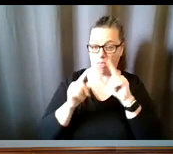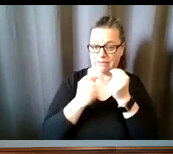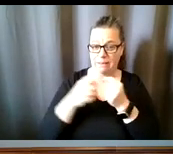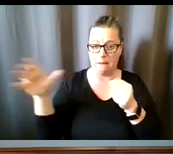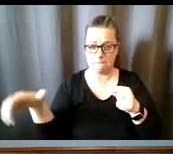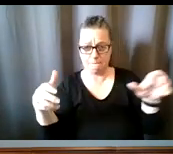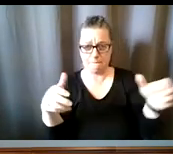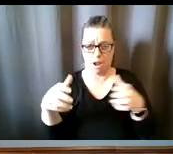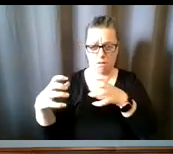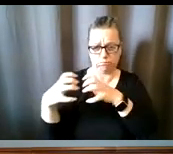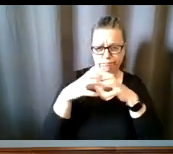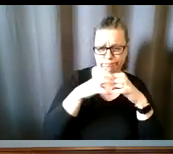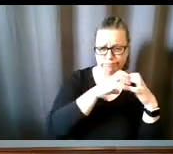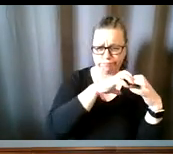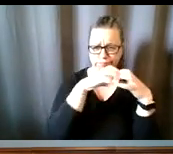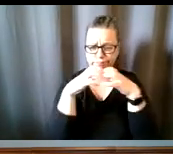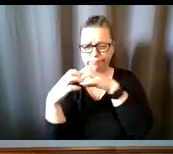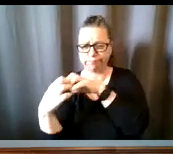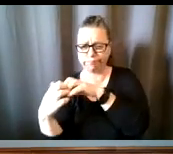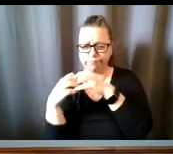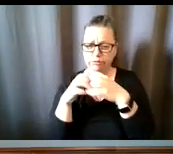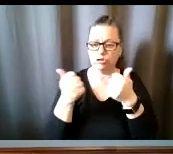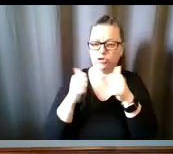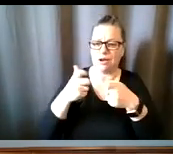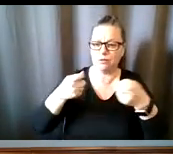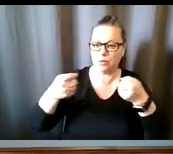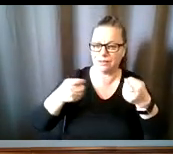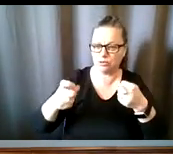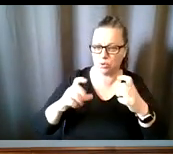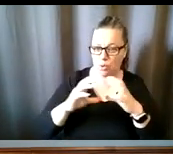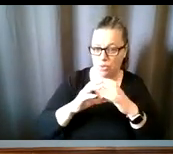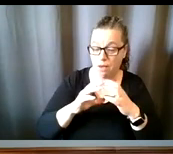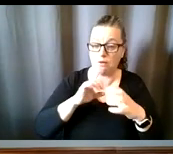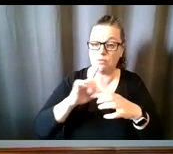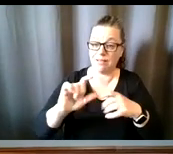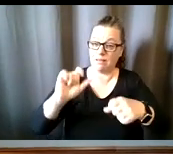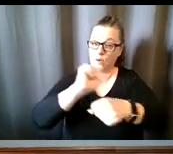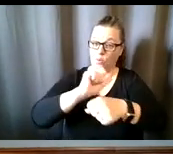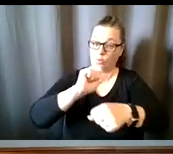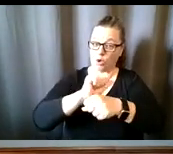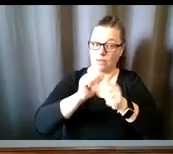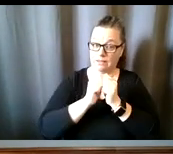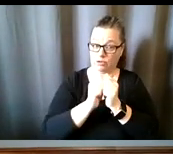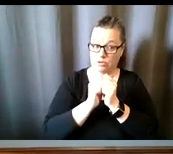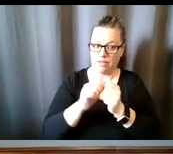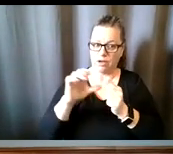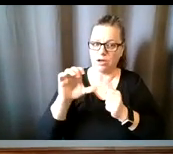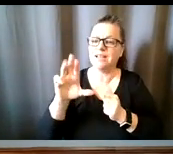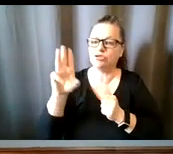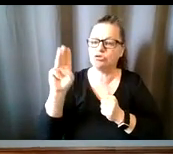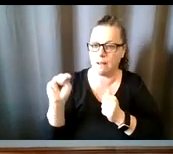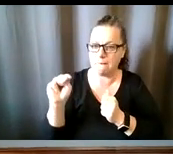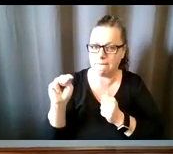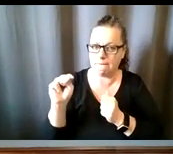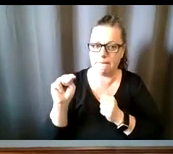pushing against each other, trying to get control of the ball. And so really they're working together. And that's what Scrum is. And that's why they